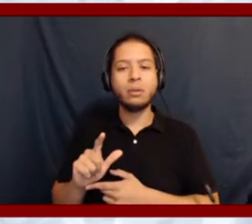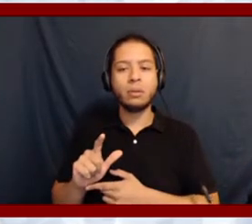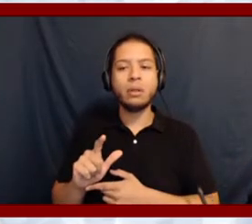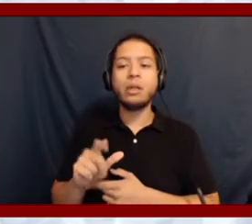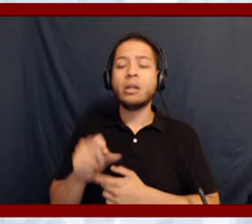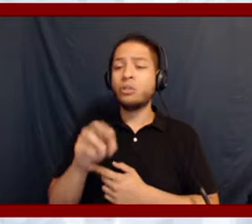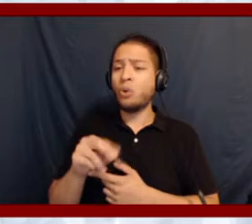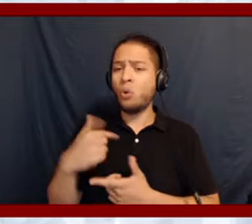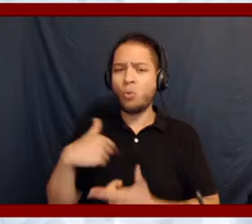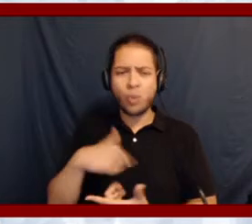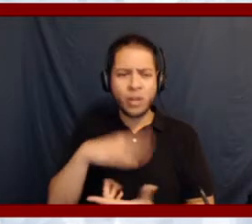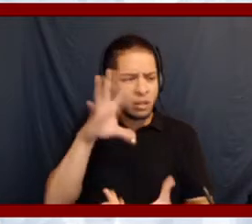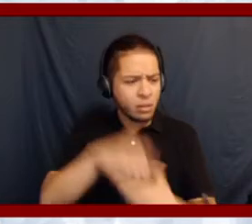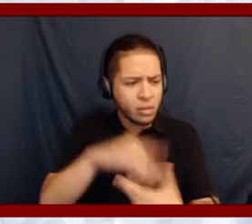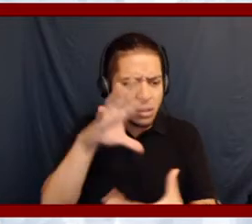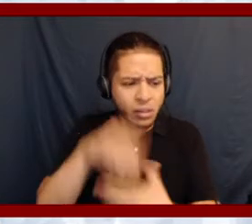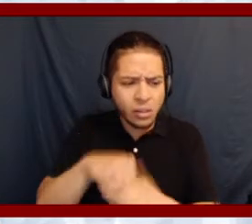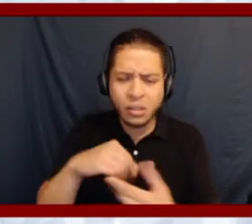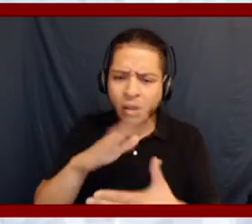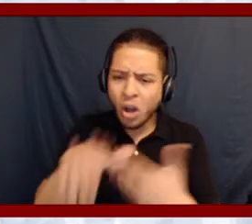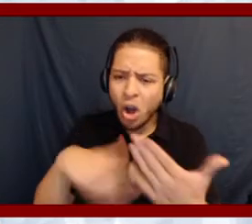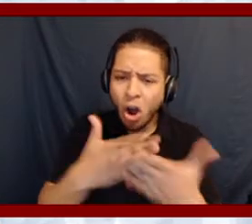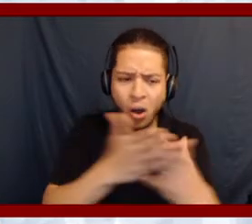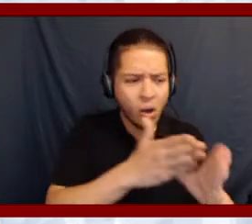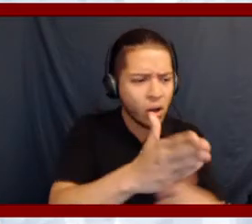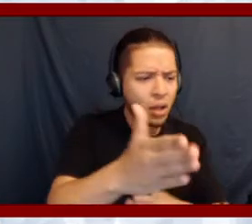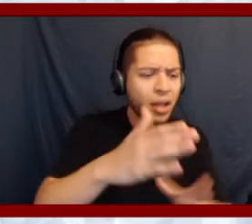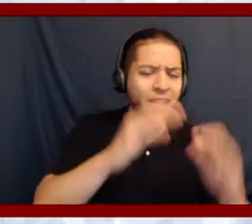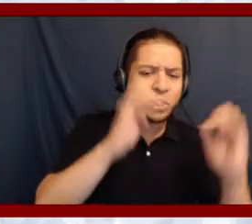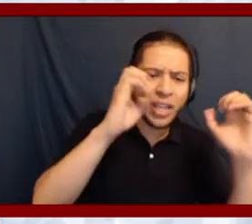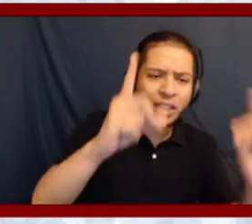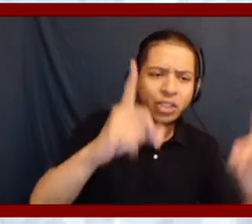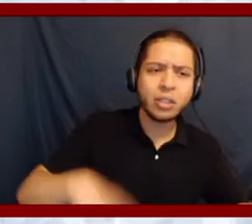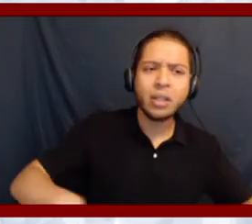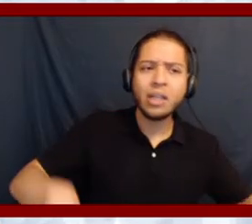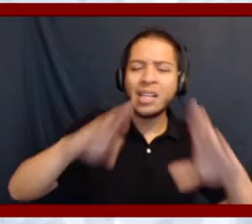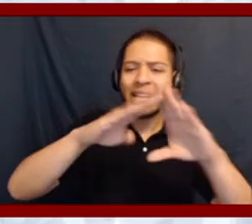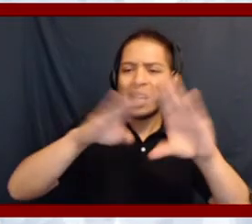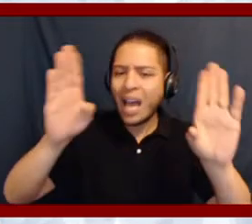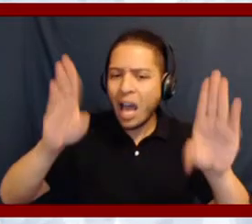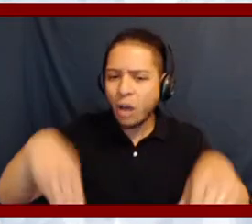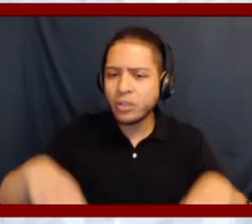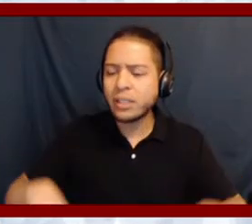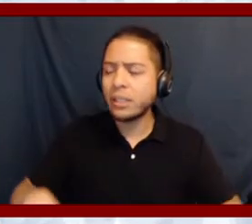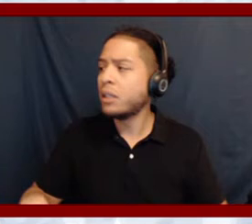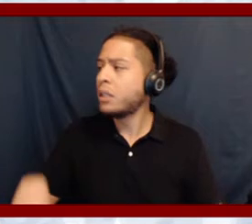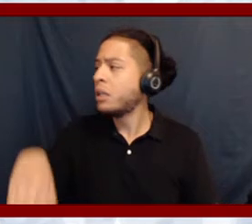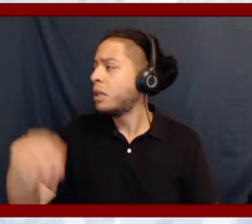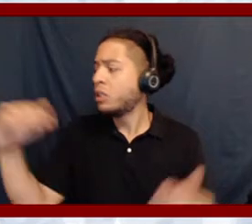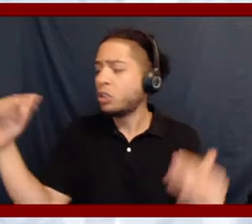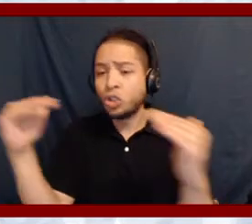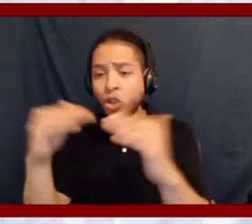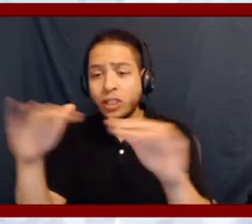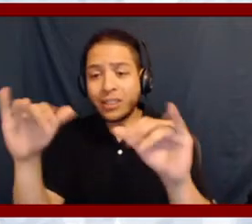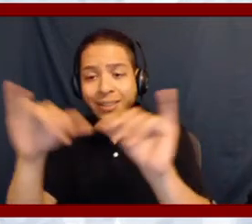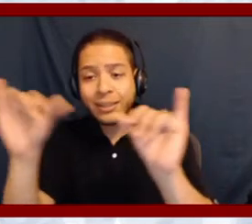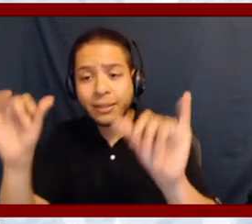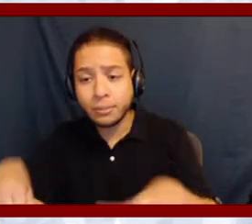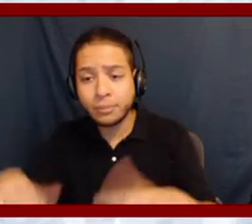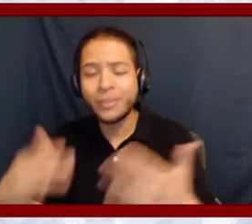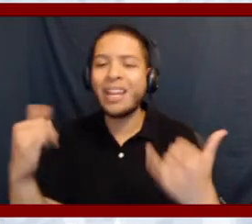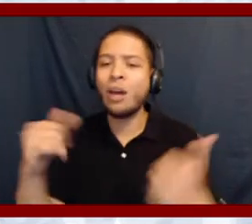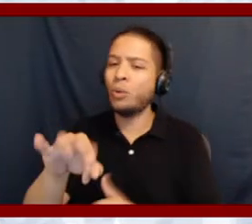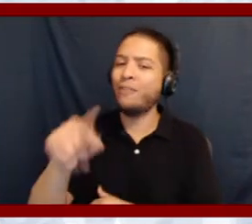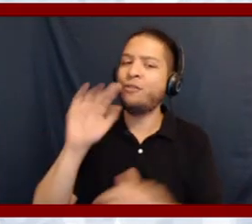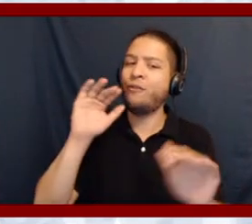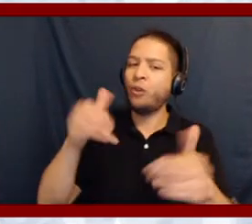education to housing to the justice system. And if you look at our Department of Justice, we just